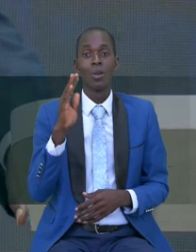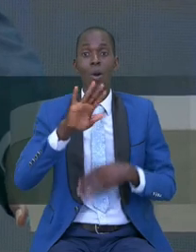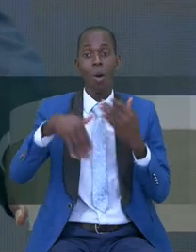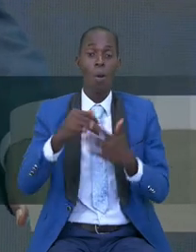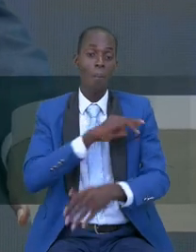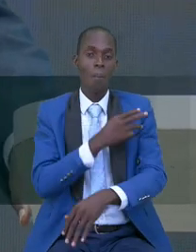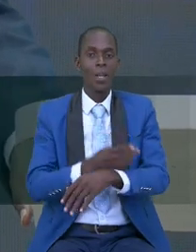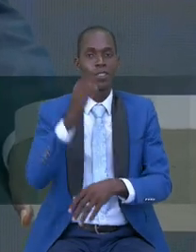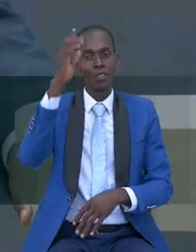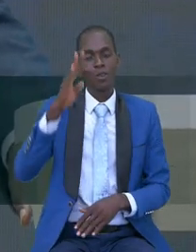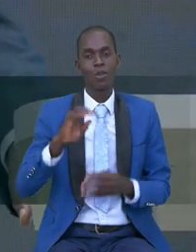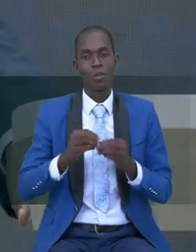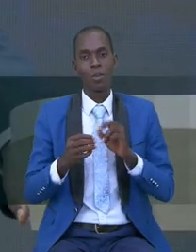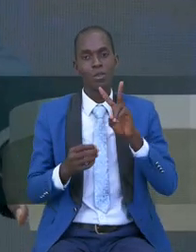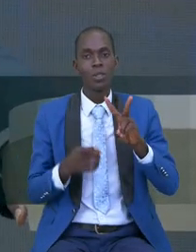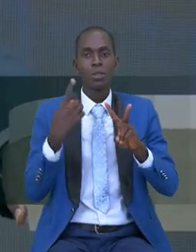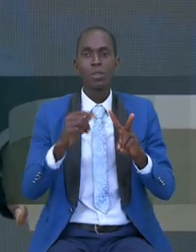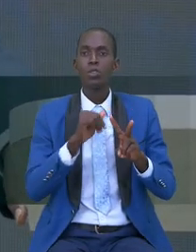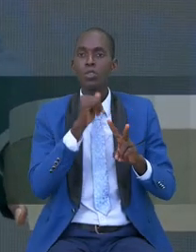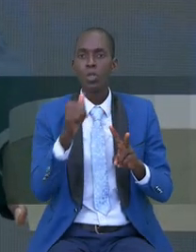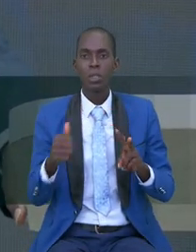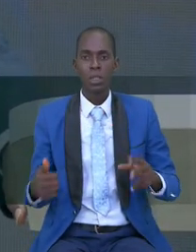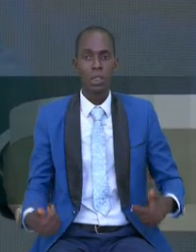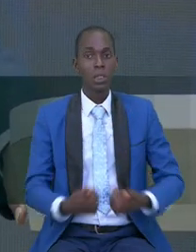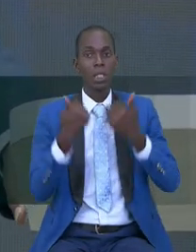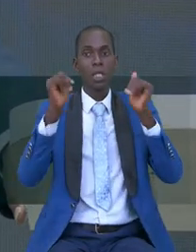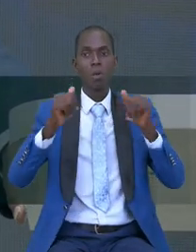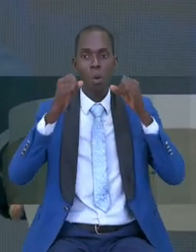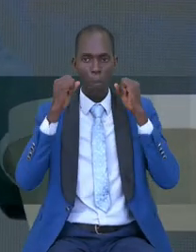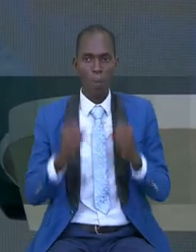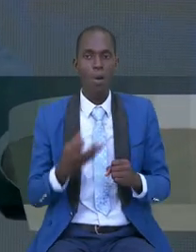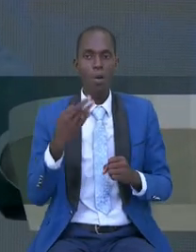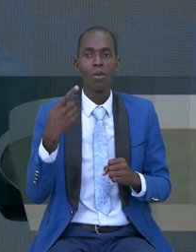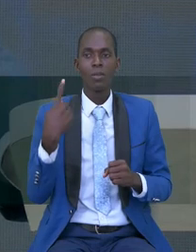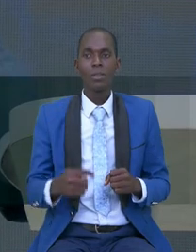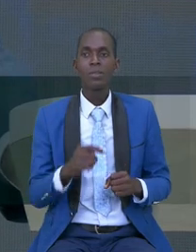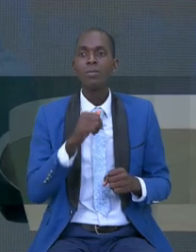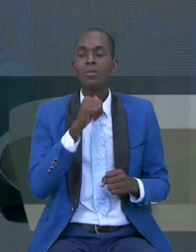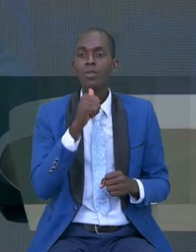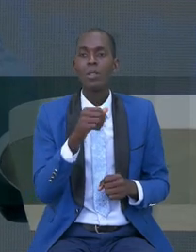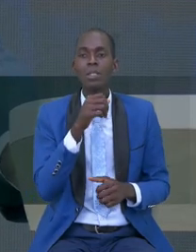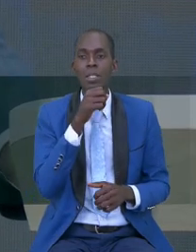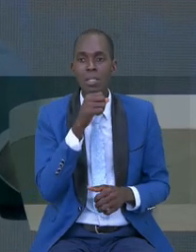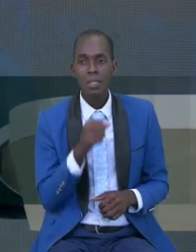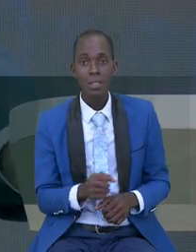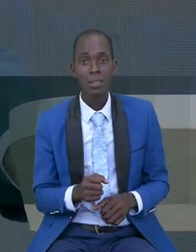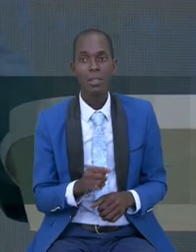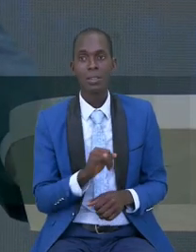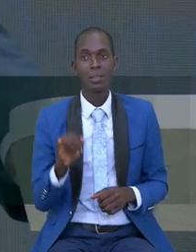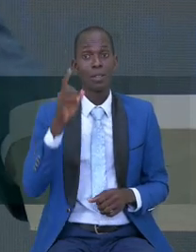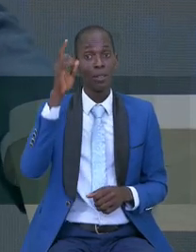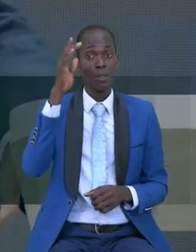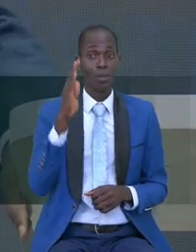the unchallengeable power of the ageless God. He didn't have